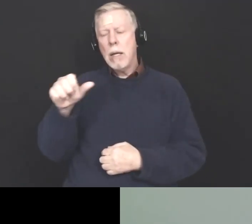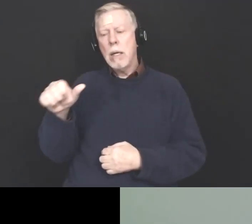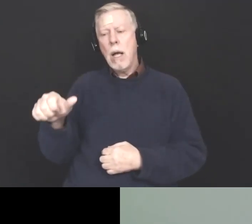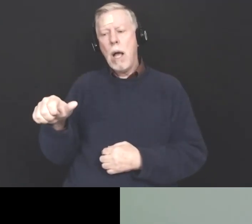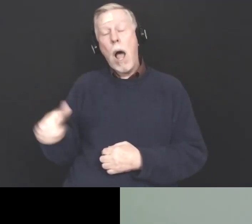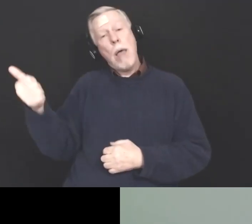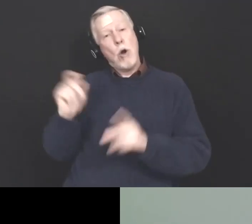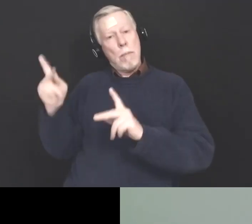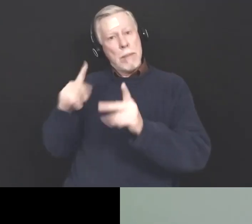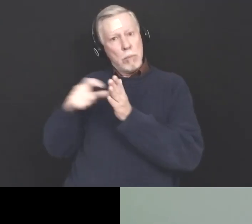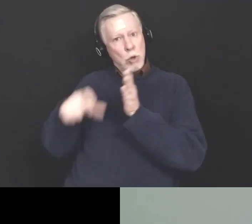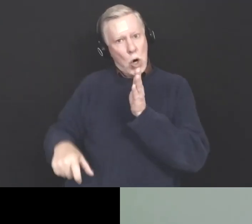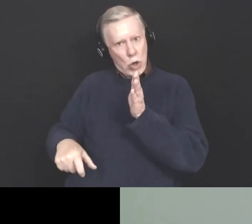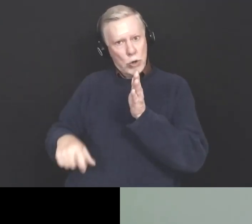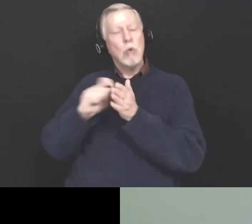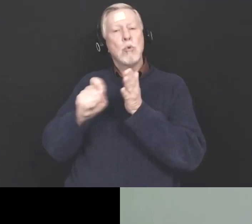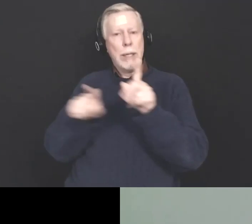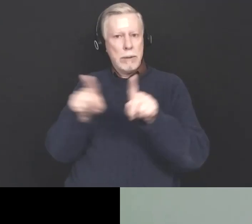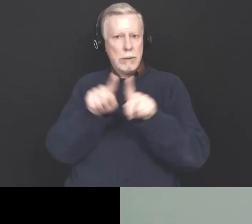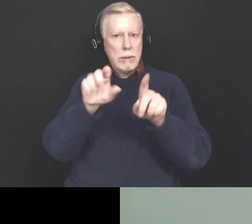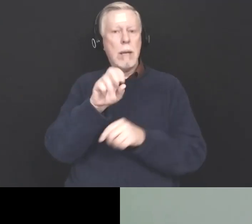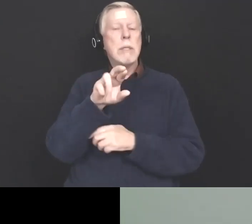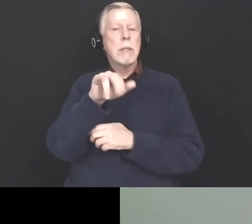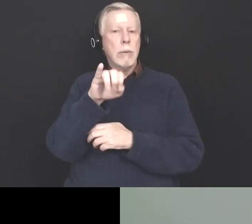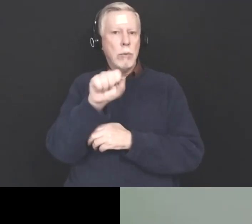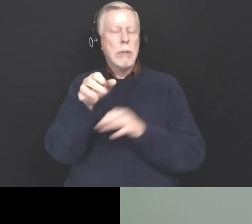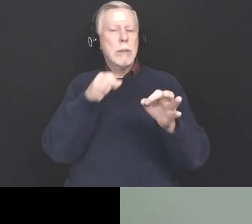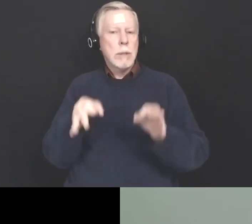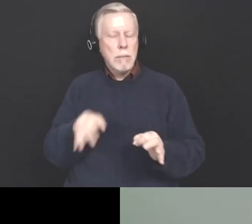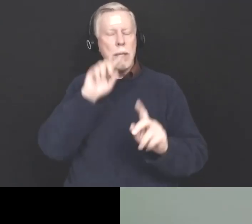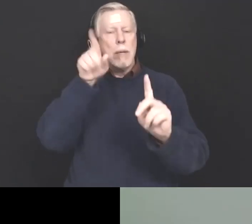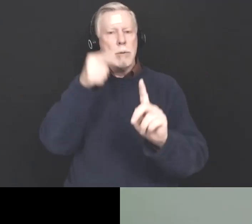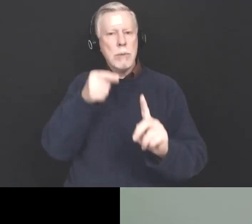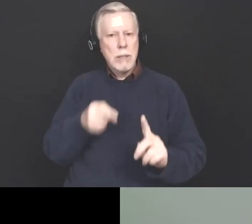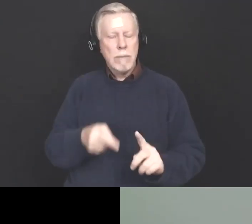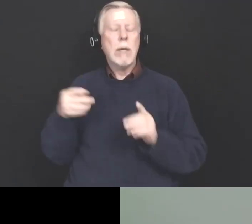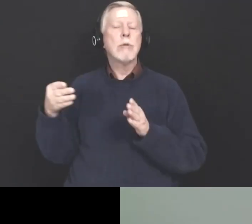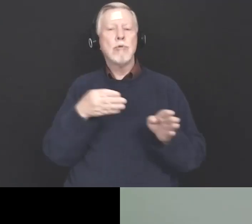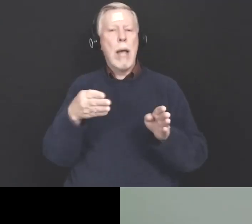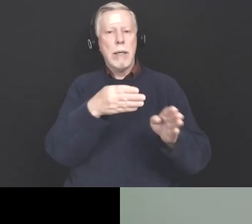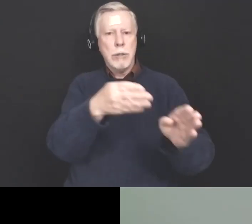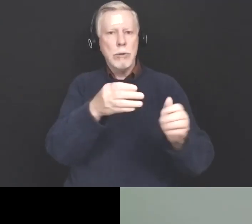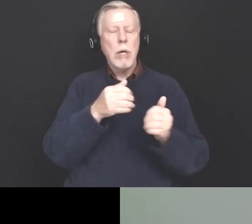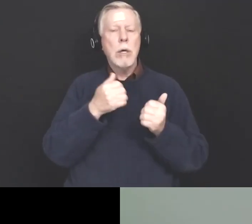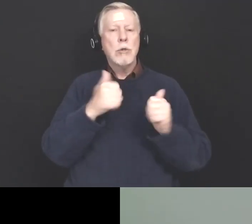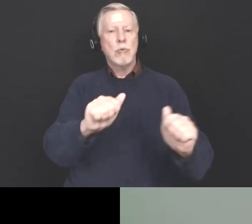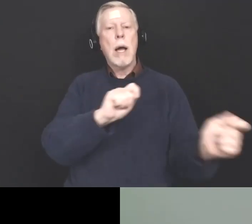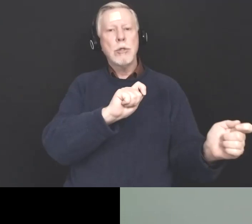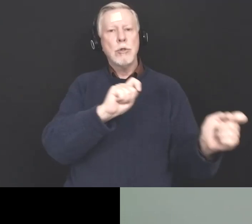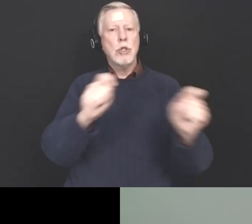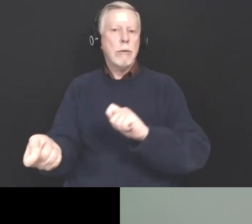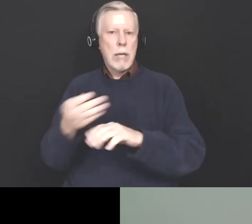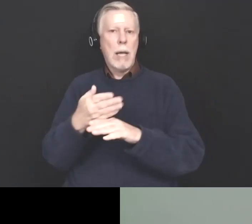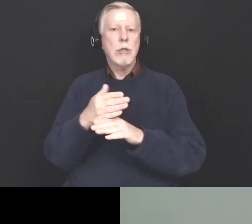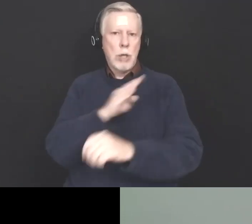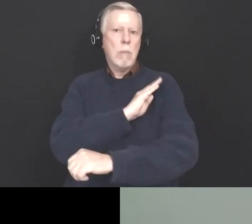pieces that were done in that series that talk about some specific strategies to try to shift and share